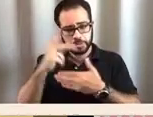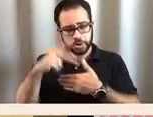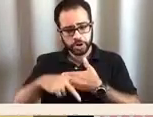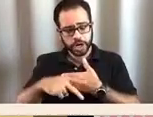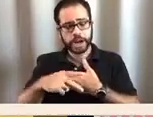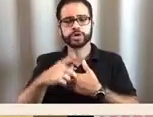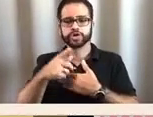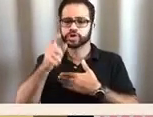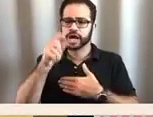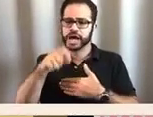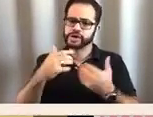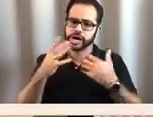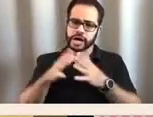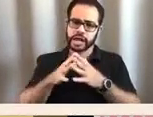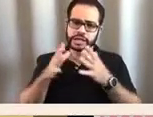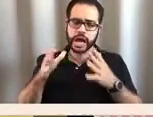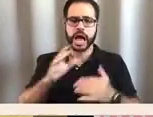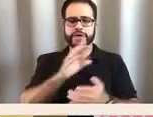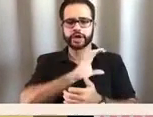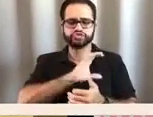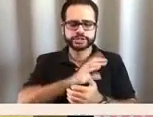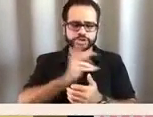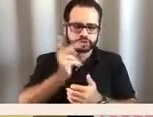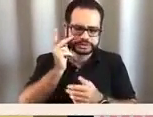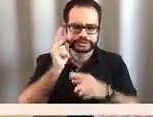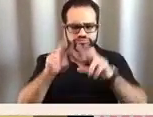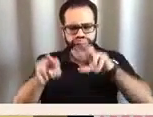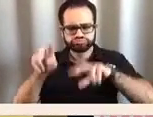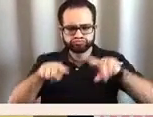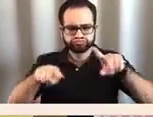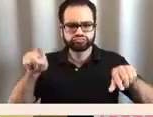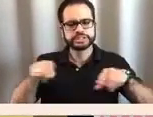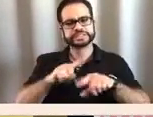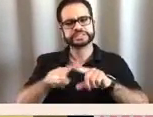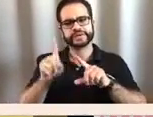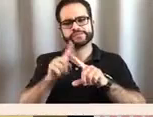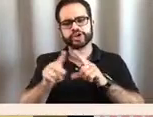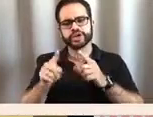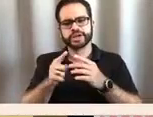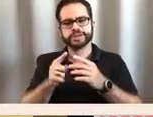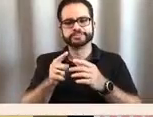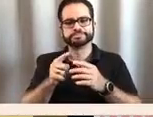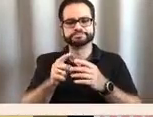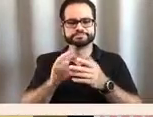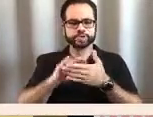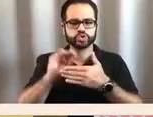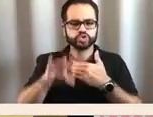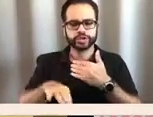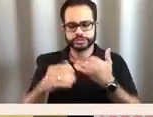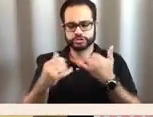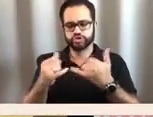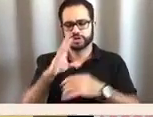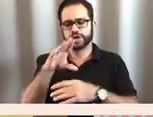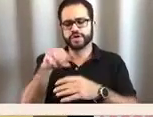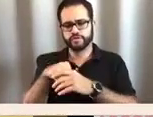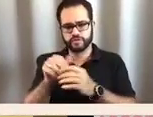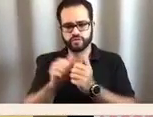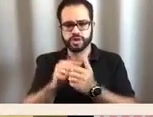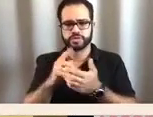of characteristics, just a glimpse of some of the characteristics of students who are currently in the